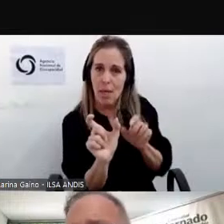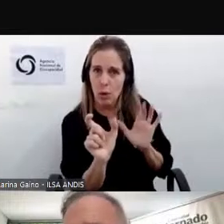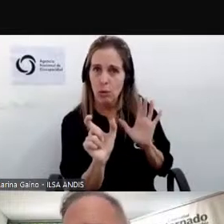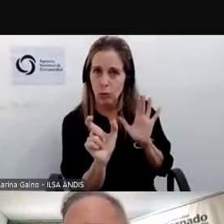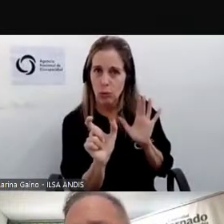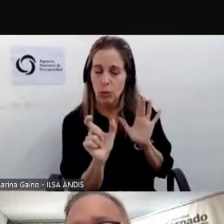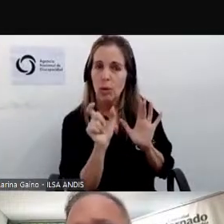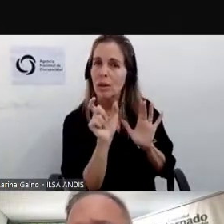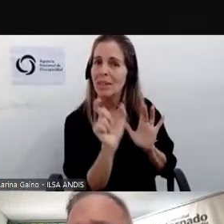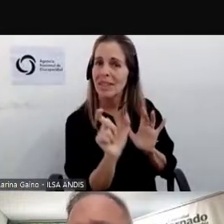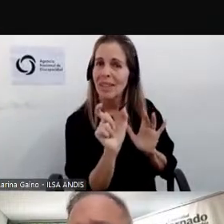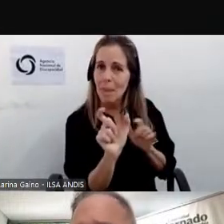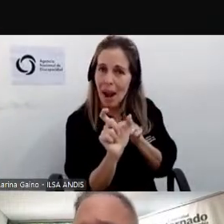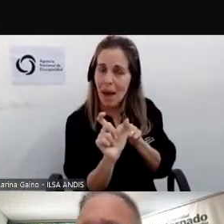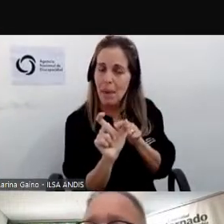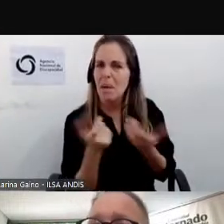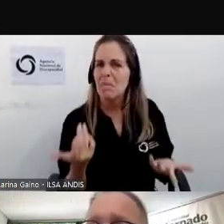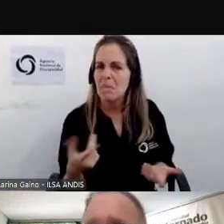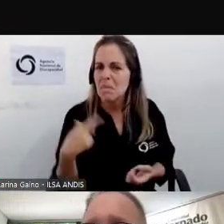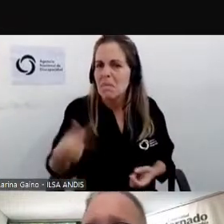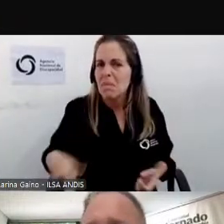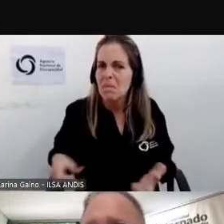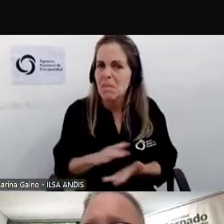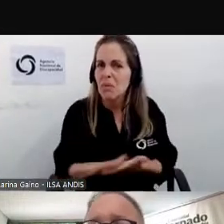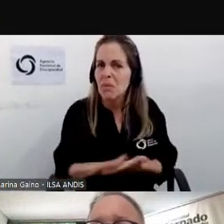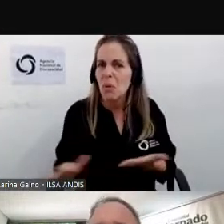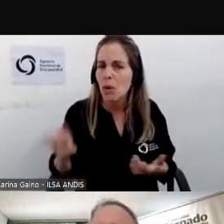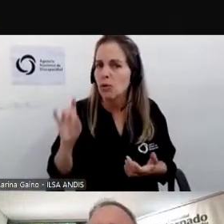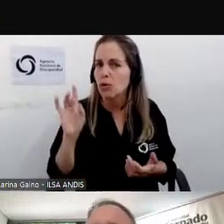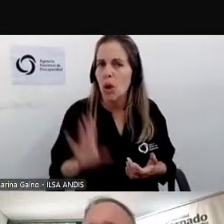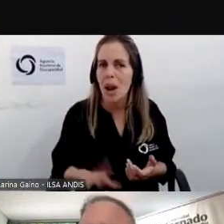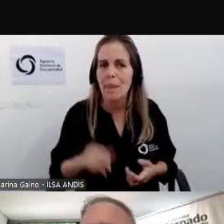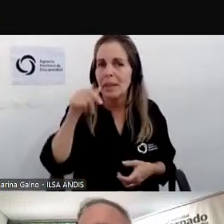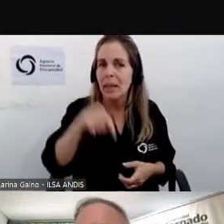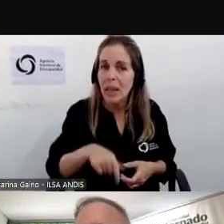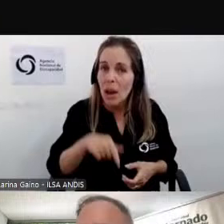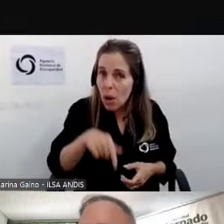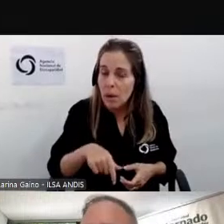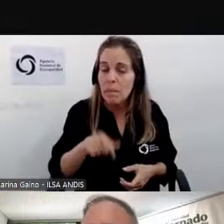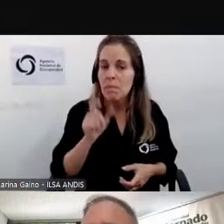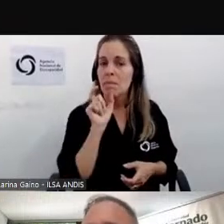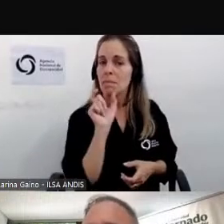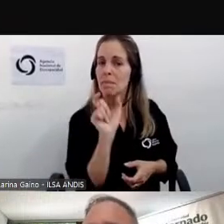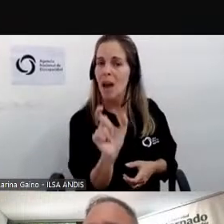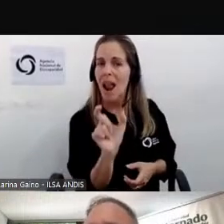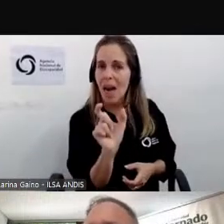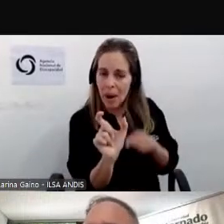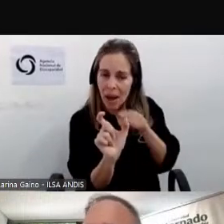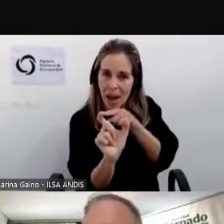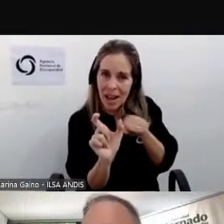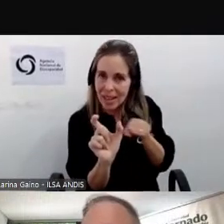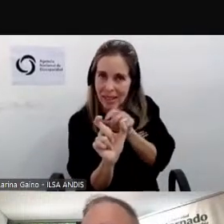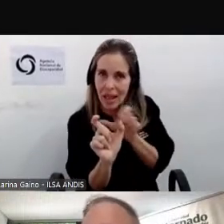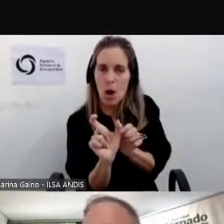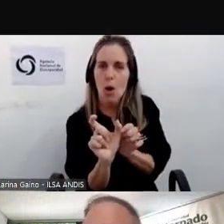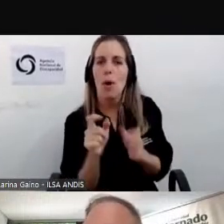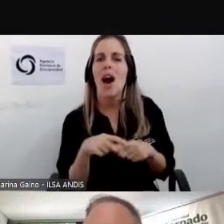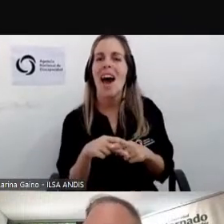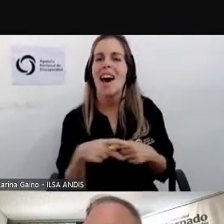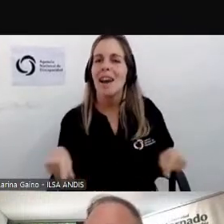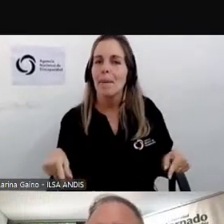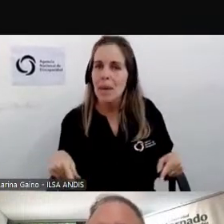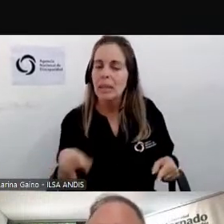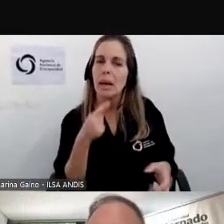violence. Therefore, the only new thing about this concept is that has been used, or it has become